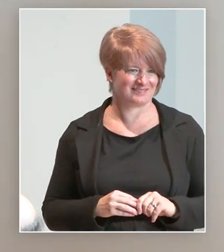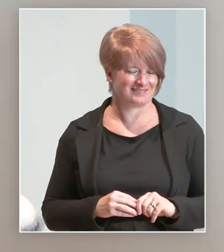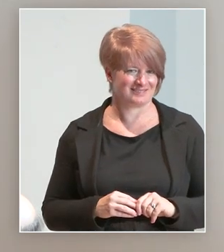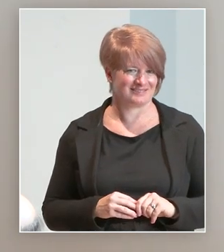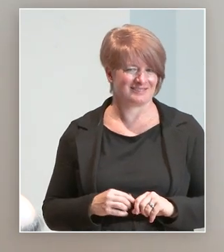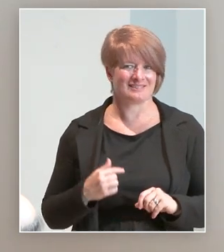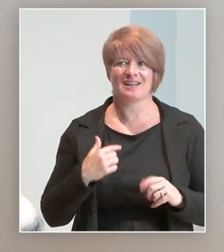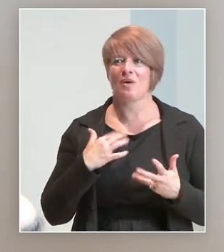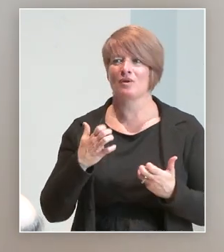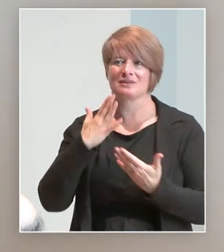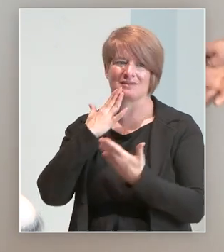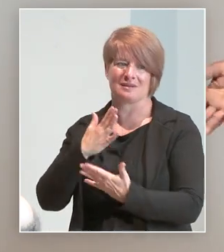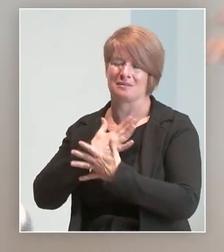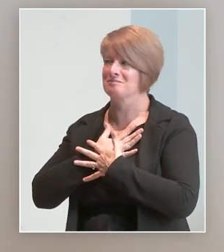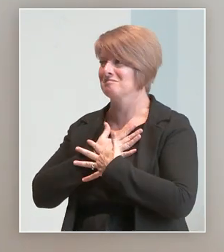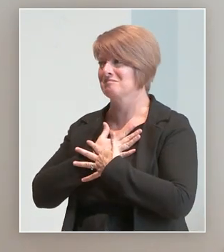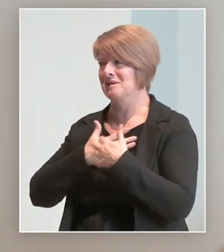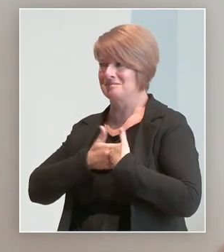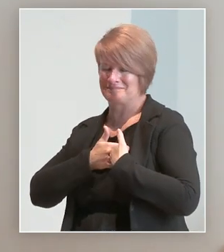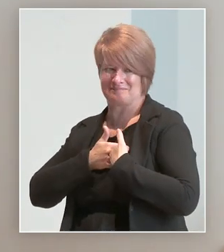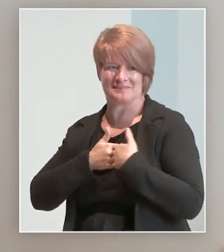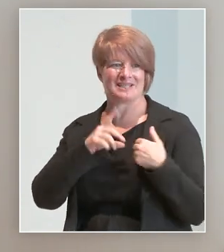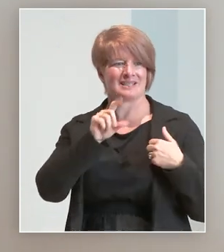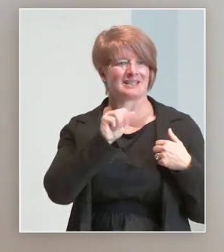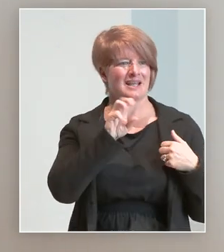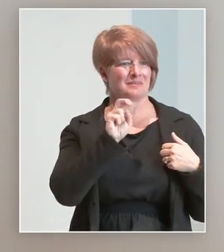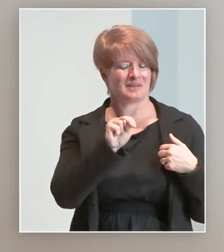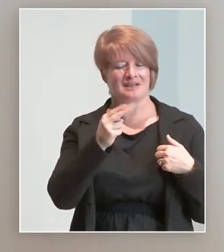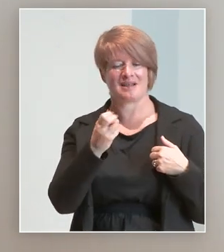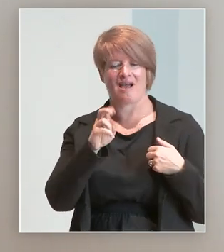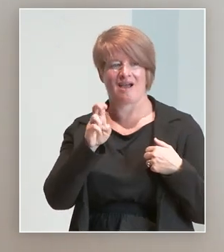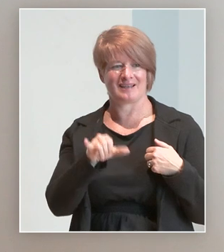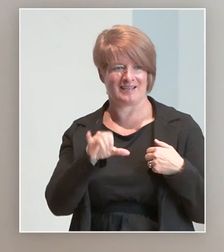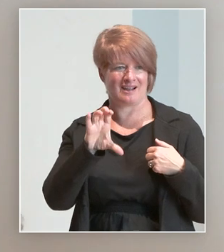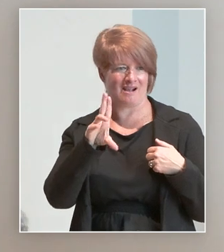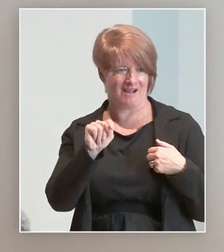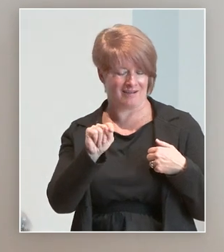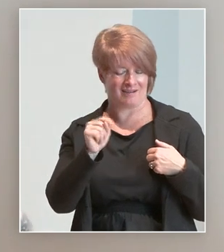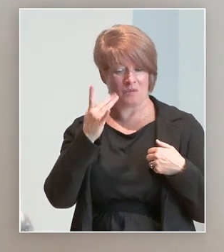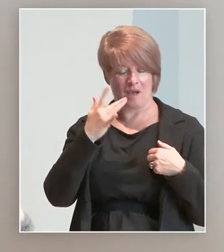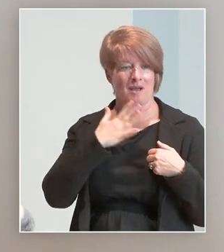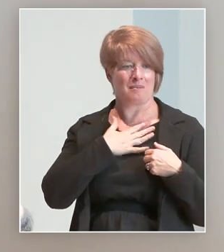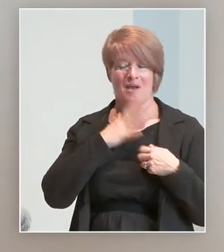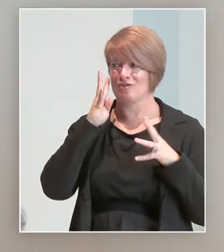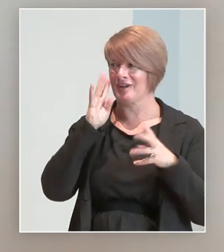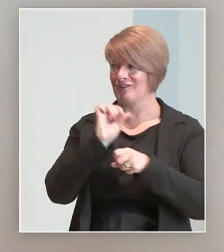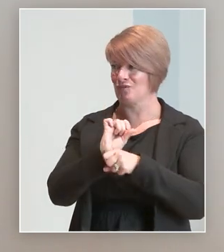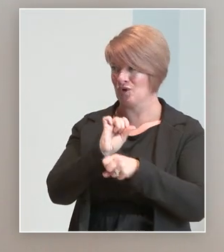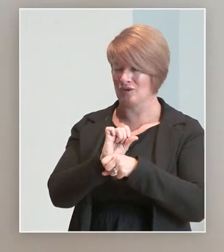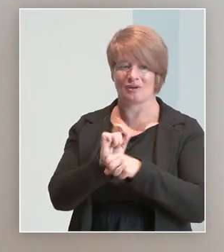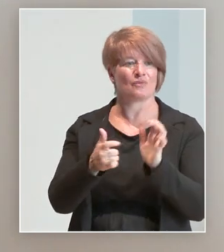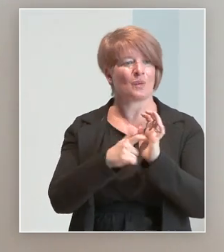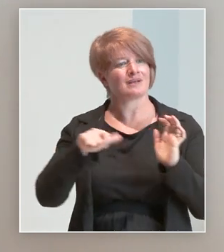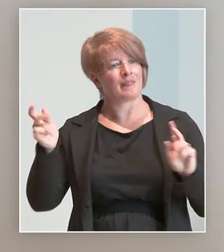thank my beloved Damon Honeycutt, because creative work, as I've shown throughout this talk,